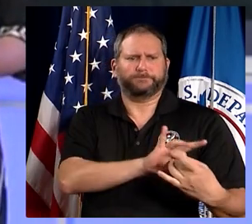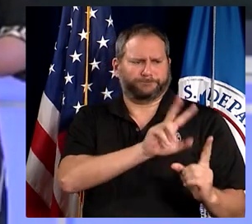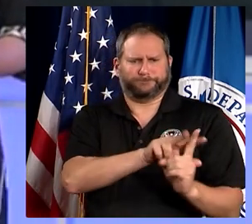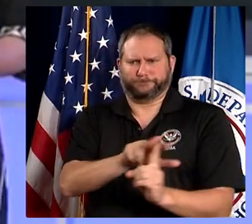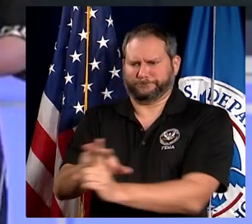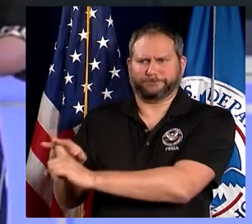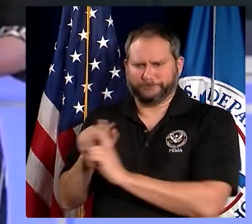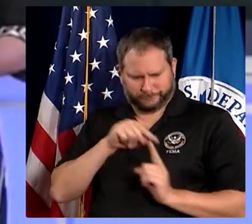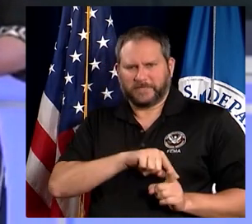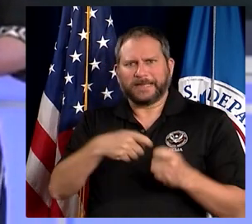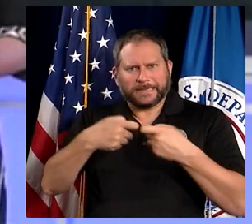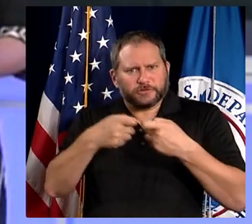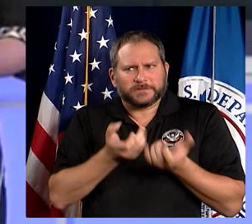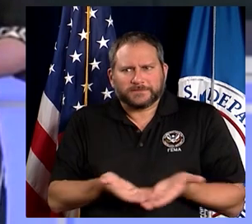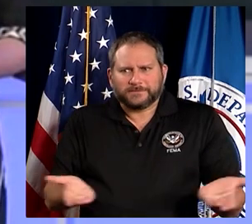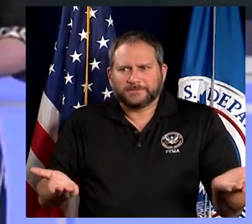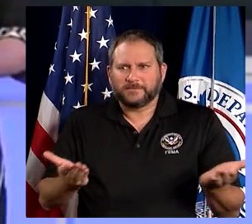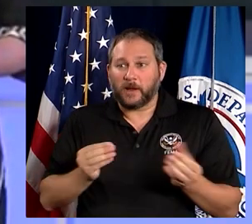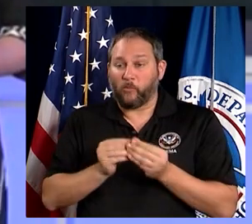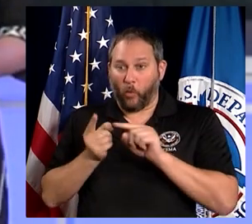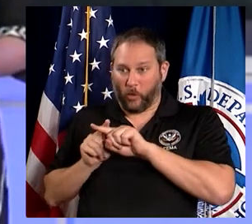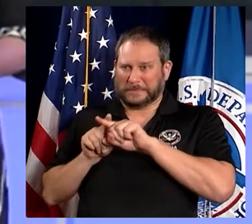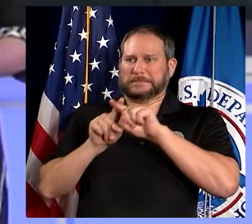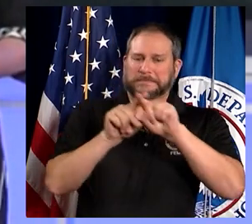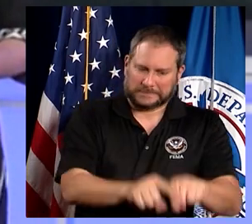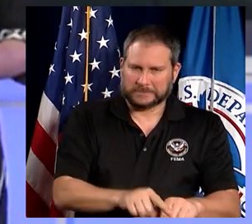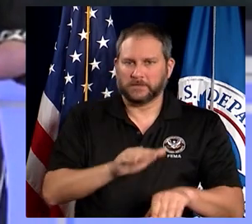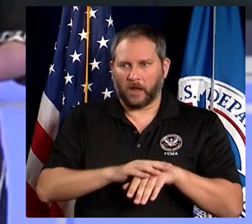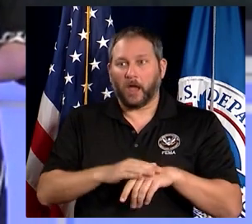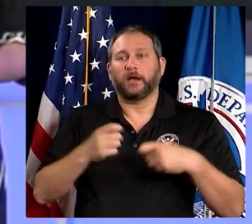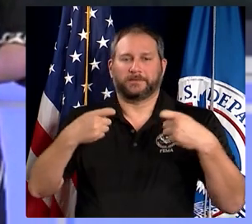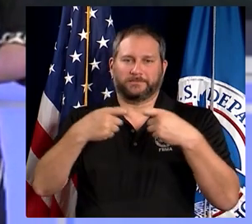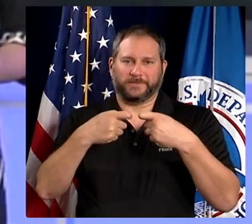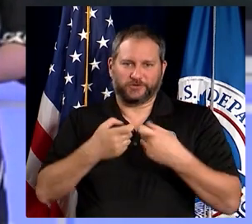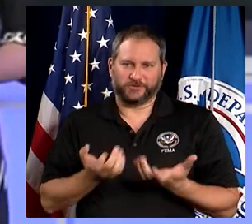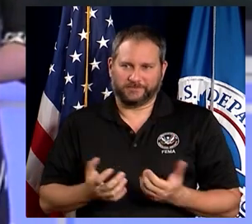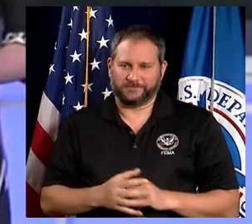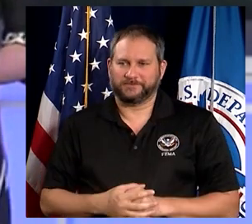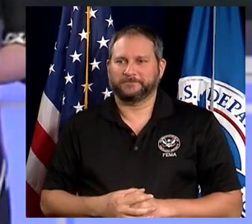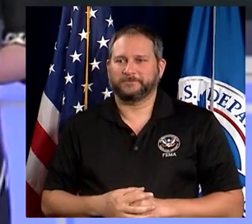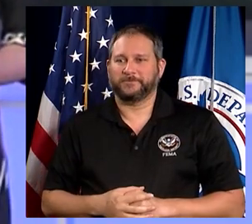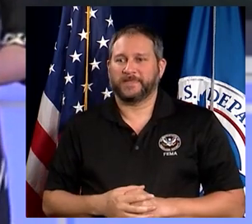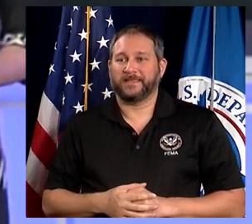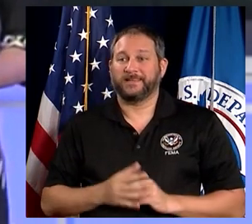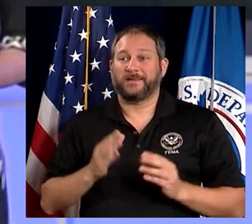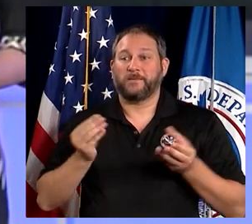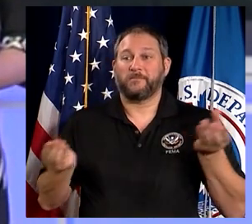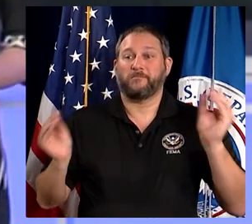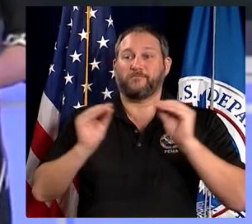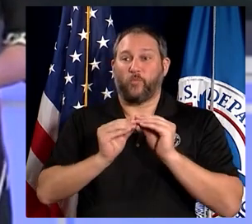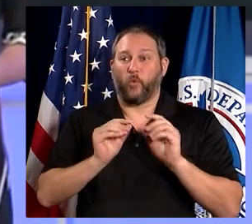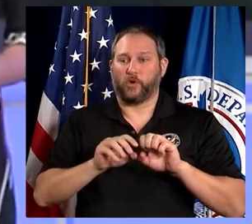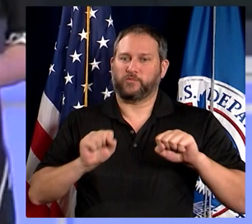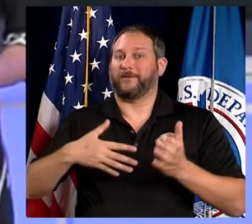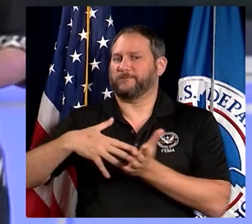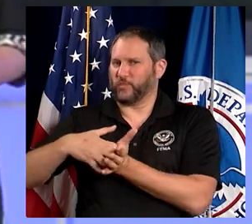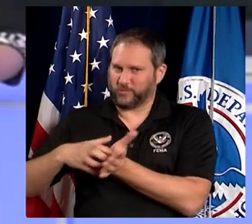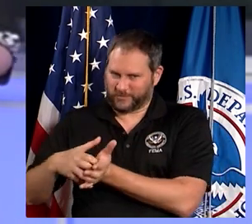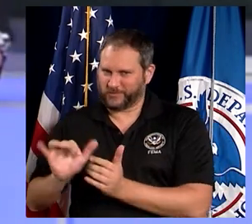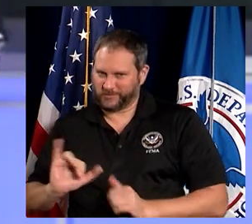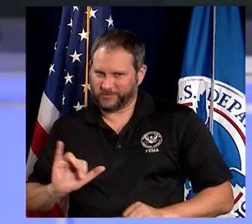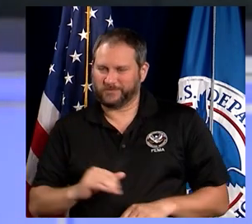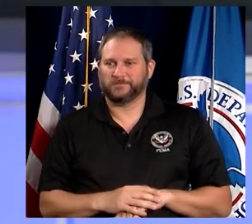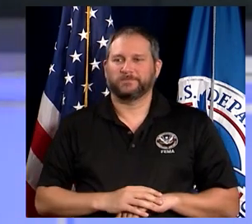more reliant on this energy source and potentially more vulnerable. So what are all the points of